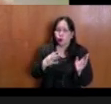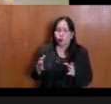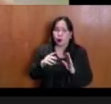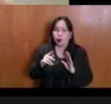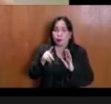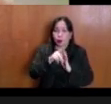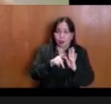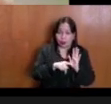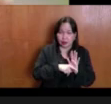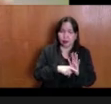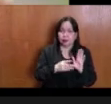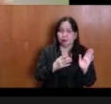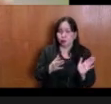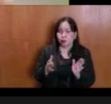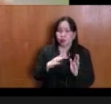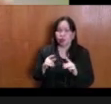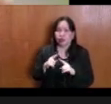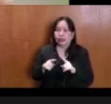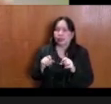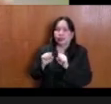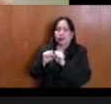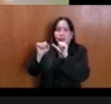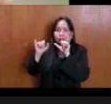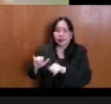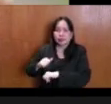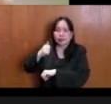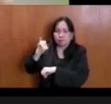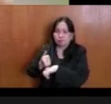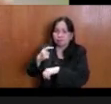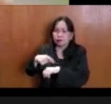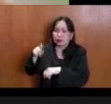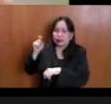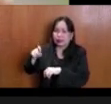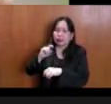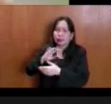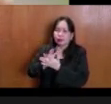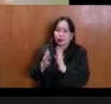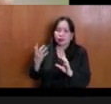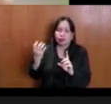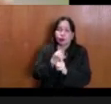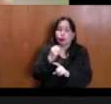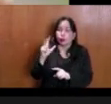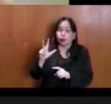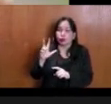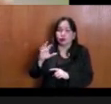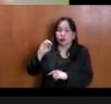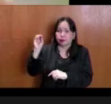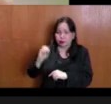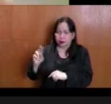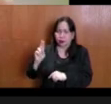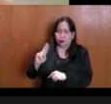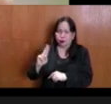policies, all the mechanisms that will make us attain the 35%